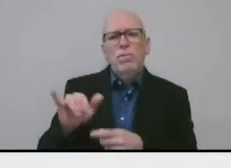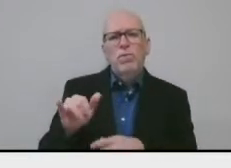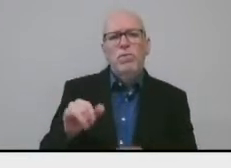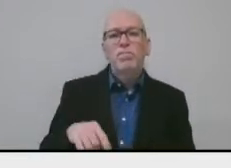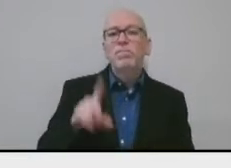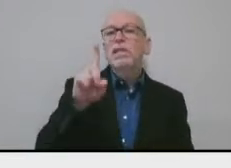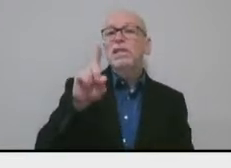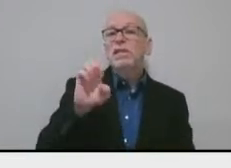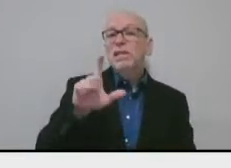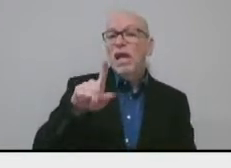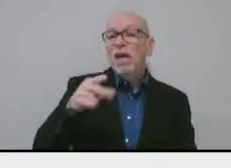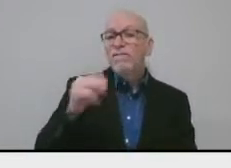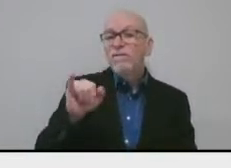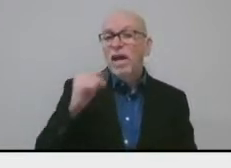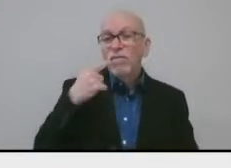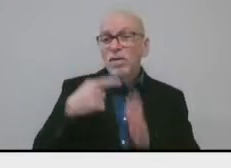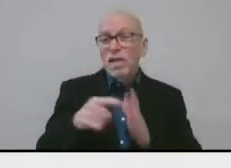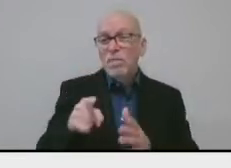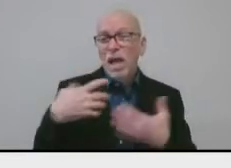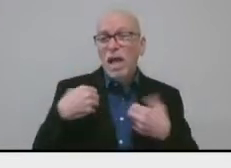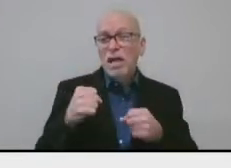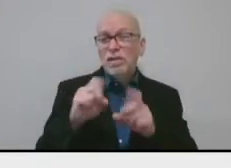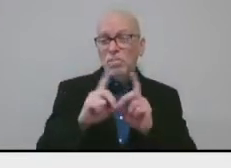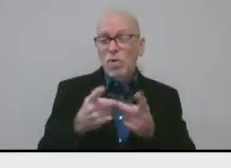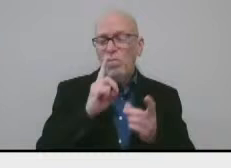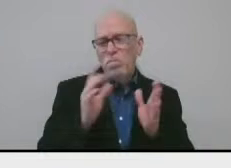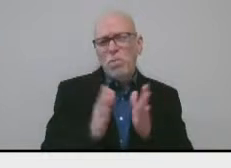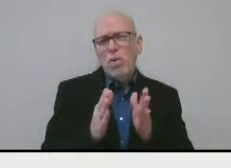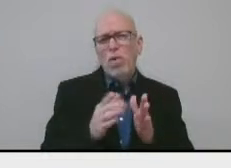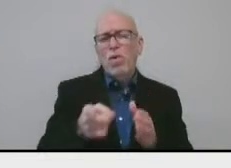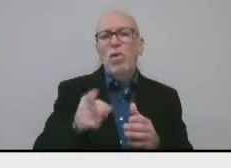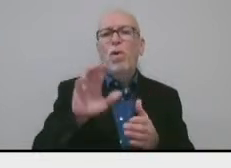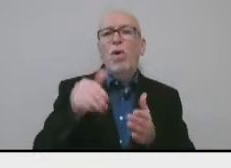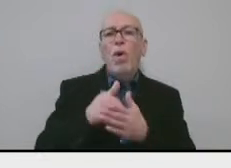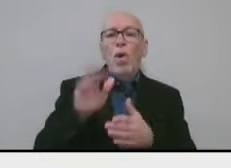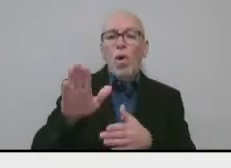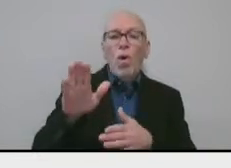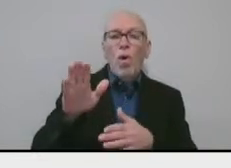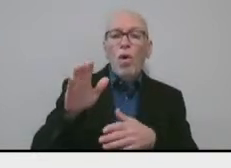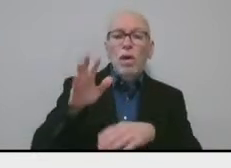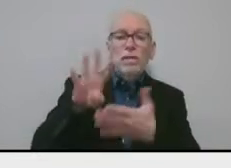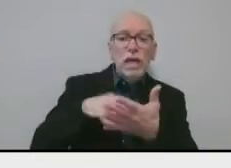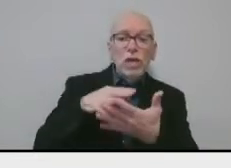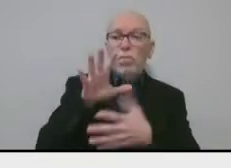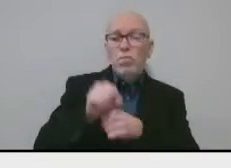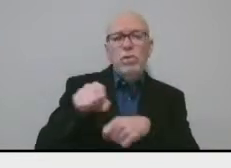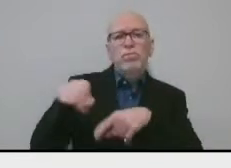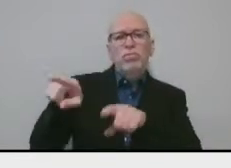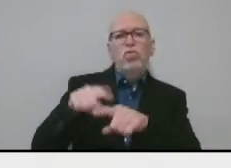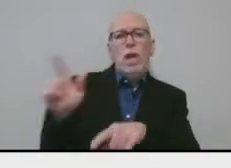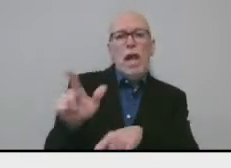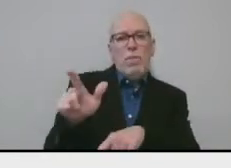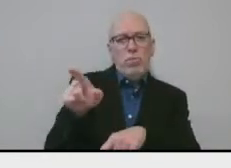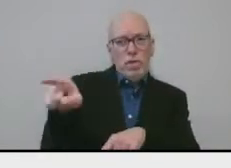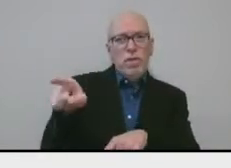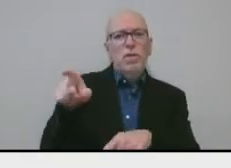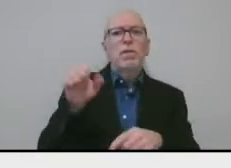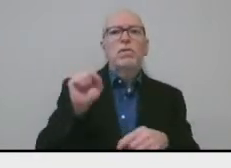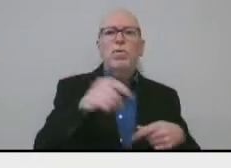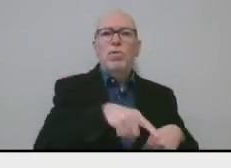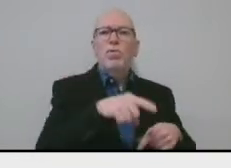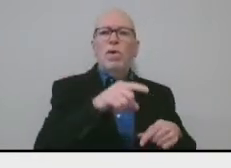the local health department is small and is sending all scheduling inquiries to the library so that the health department can focus on administering